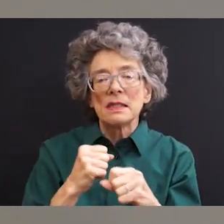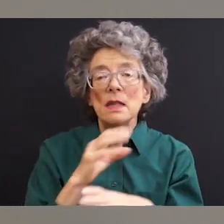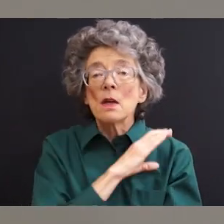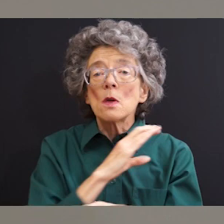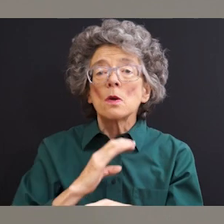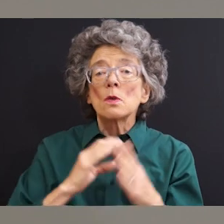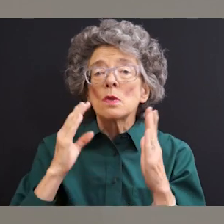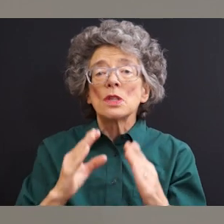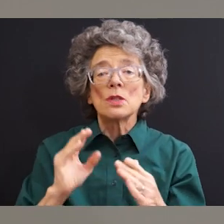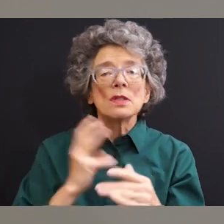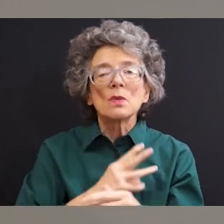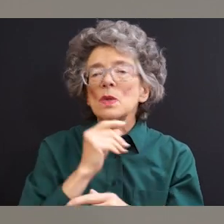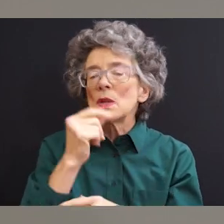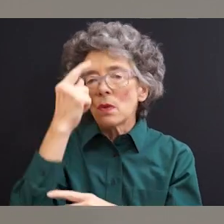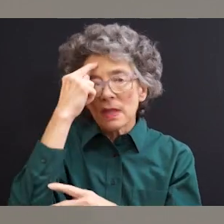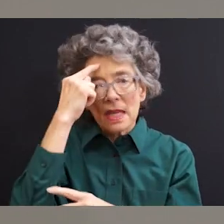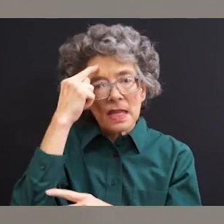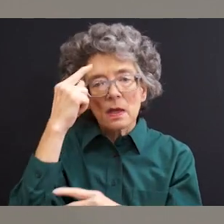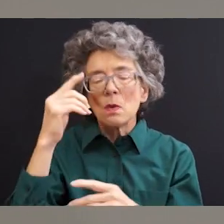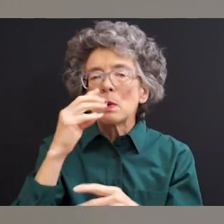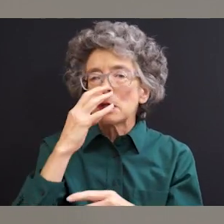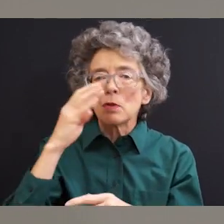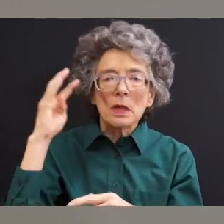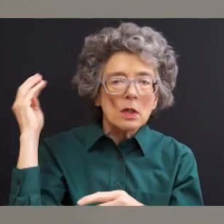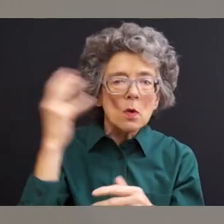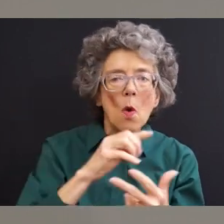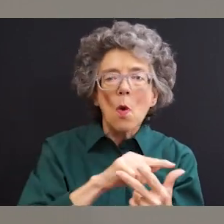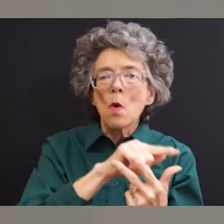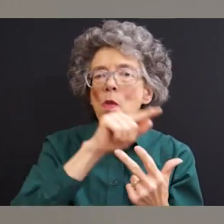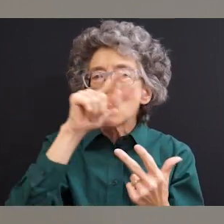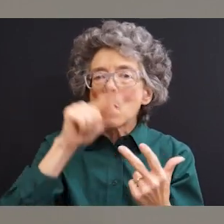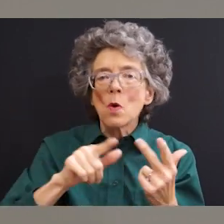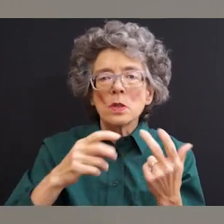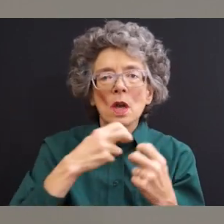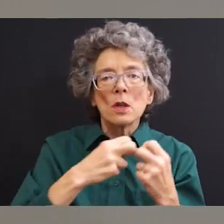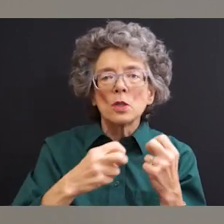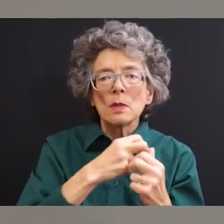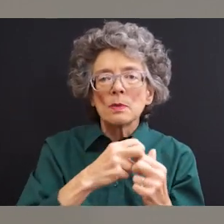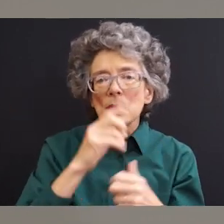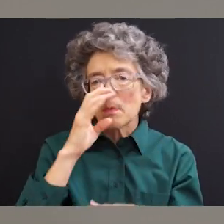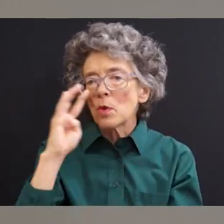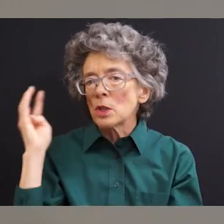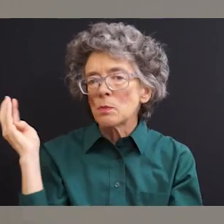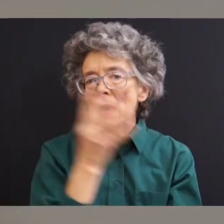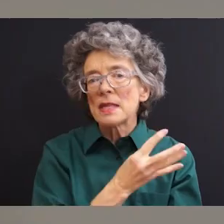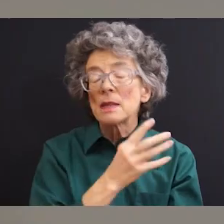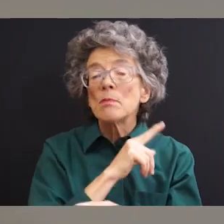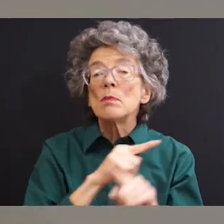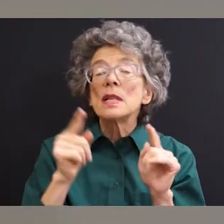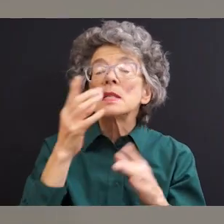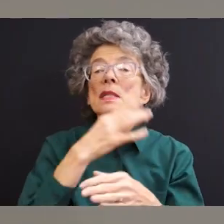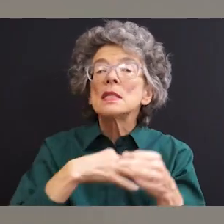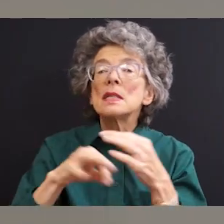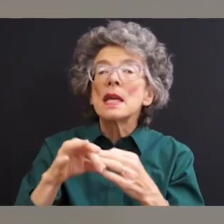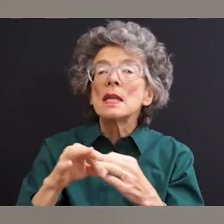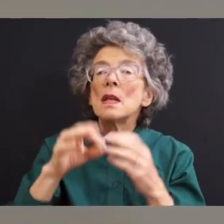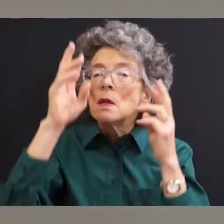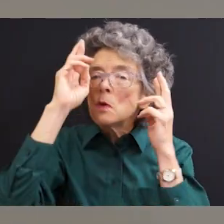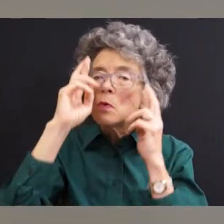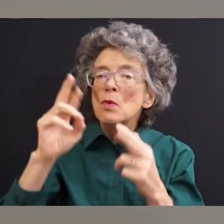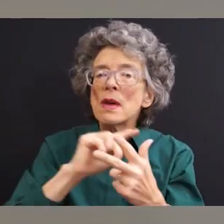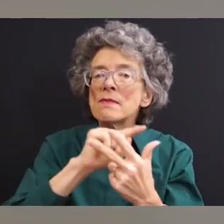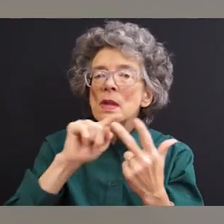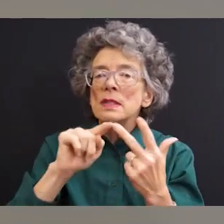don't think the call is for us to ignore the hardships we've endured and brush past them, but instead to reverence them as